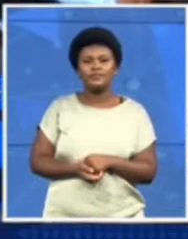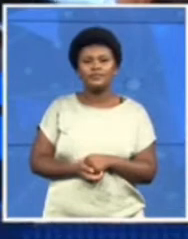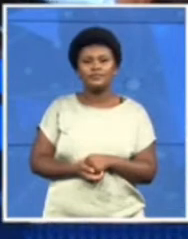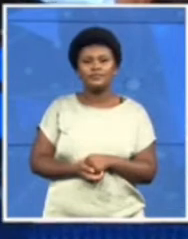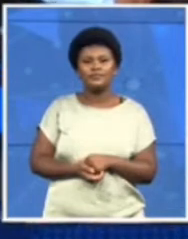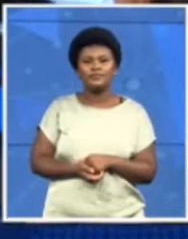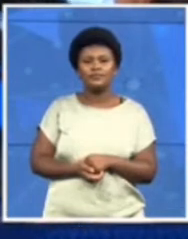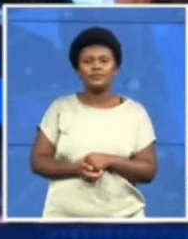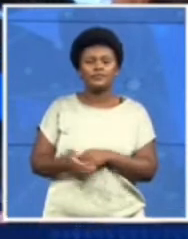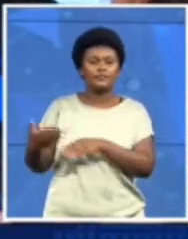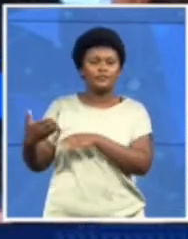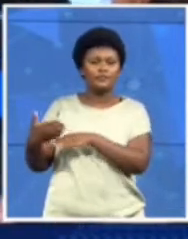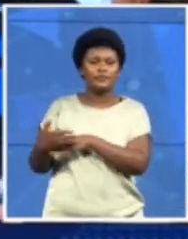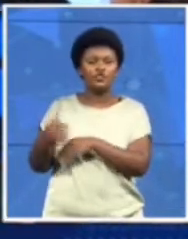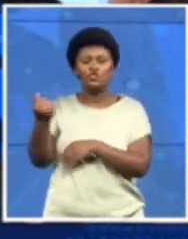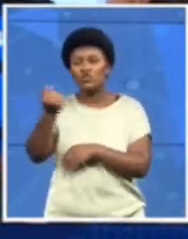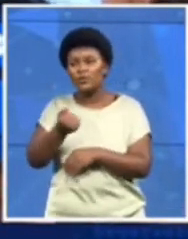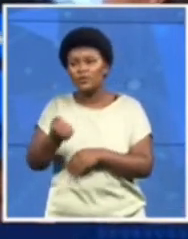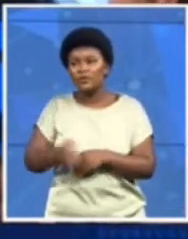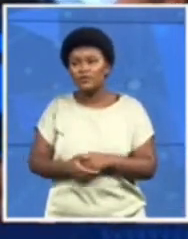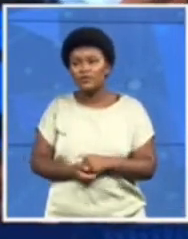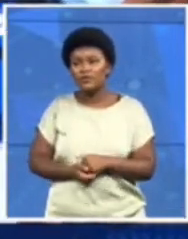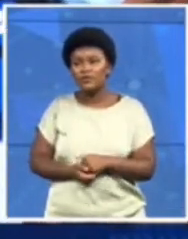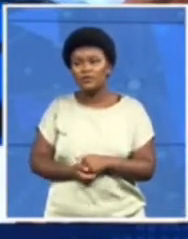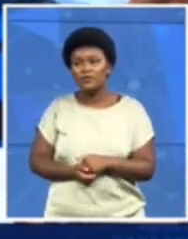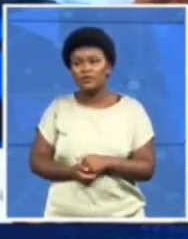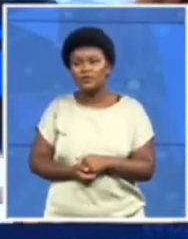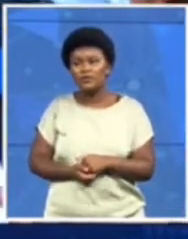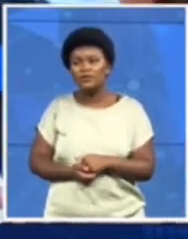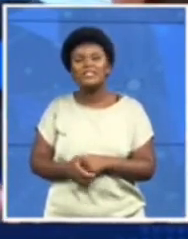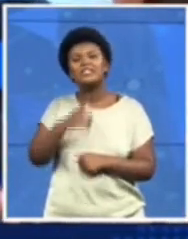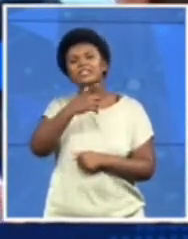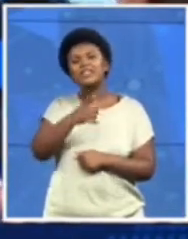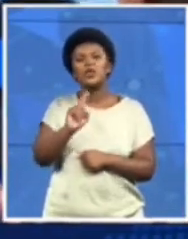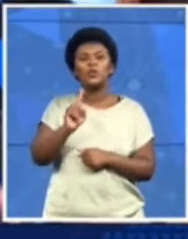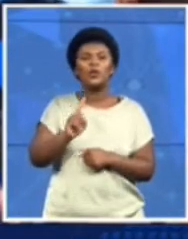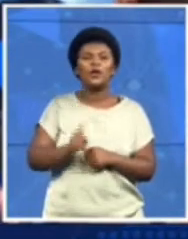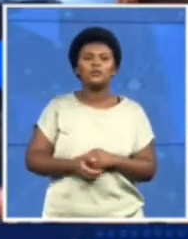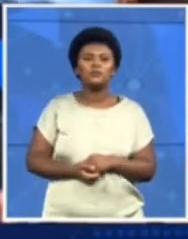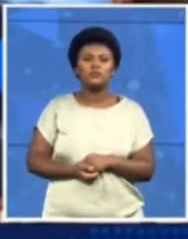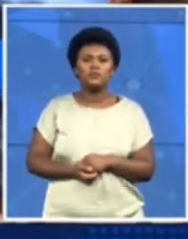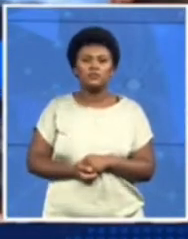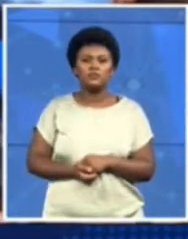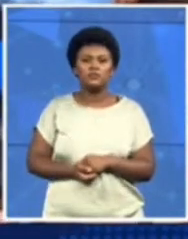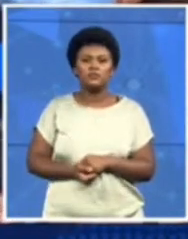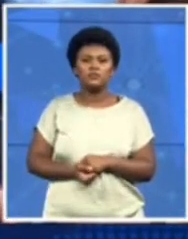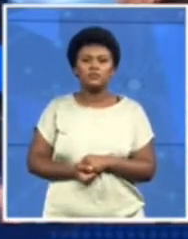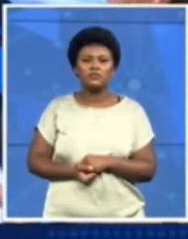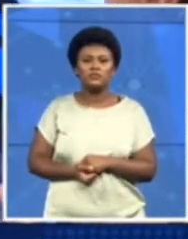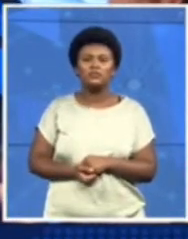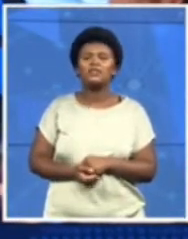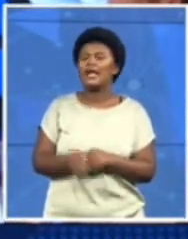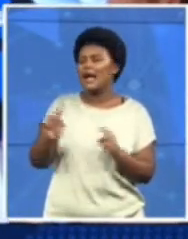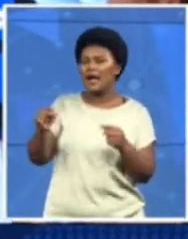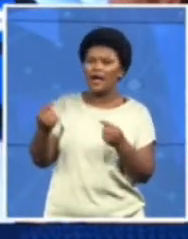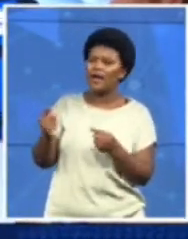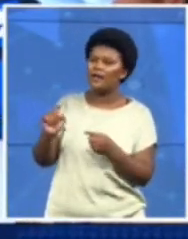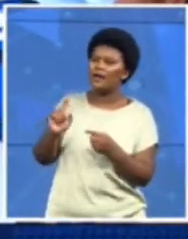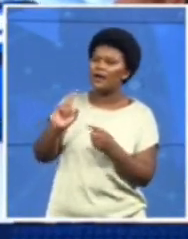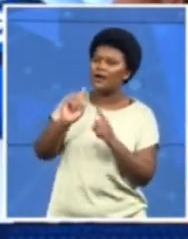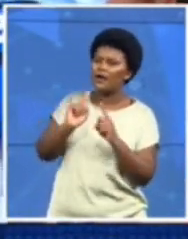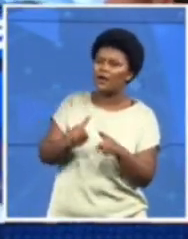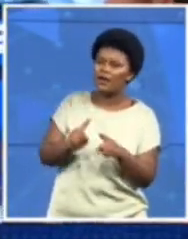What has he told you about his interrogation? No, still that one will venture into merits of the